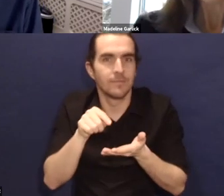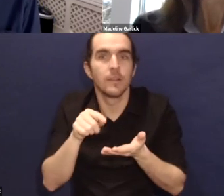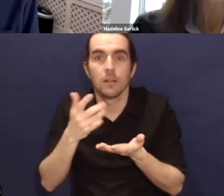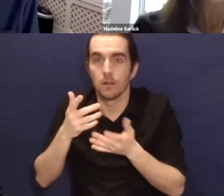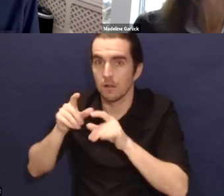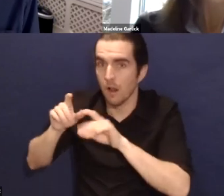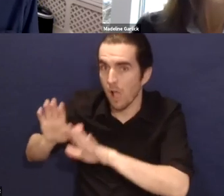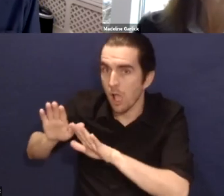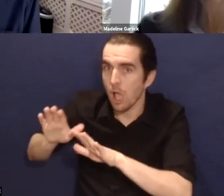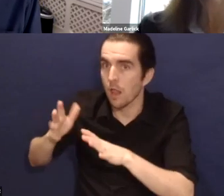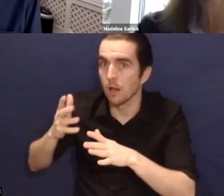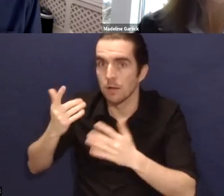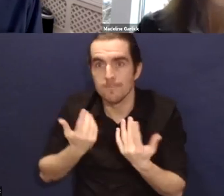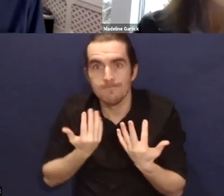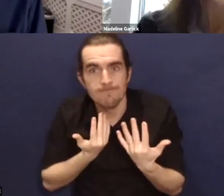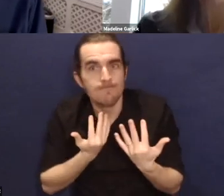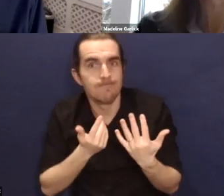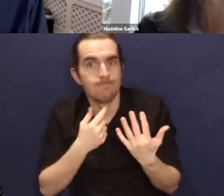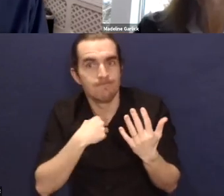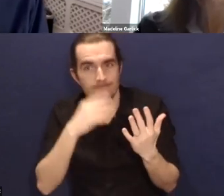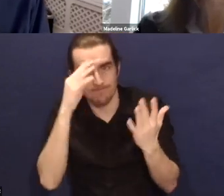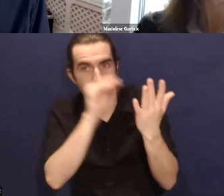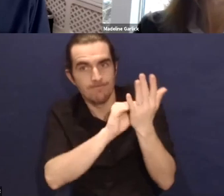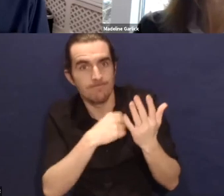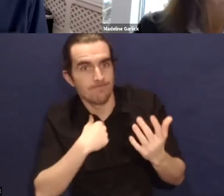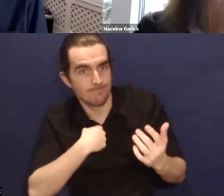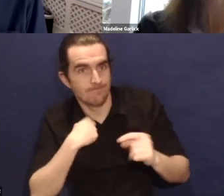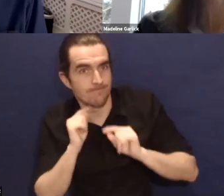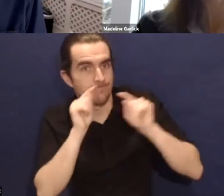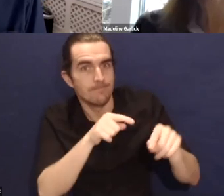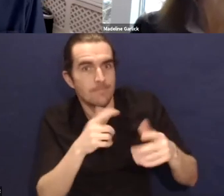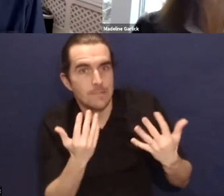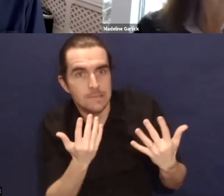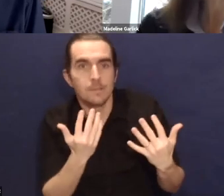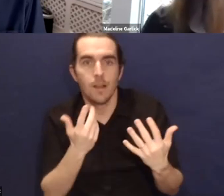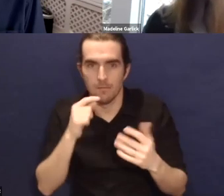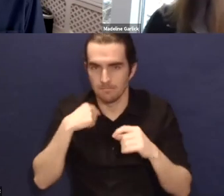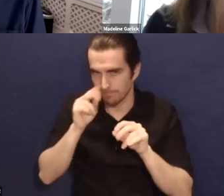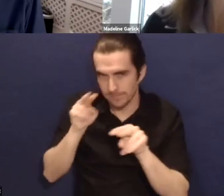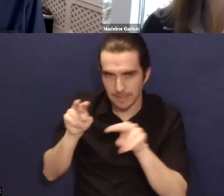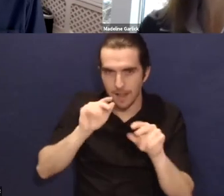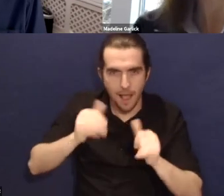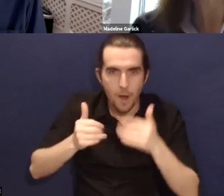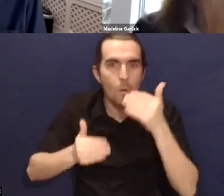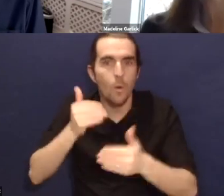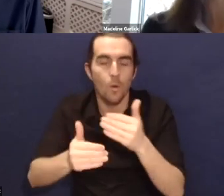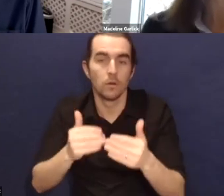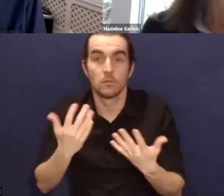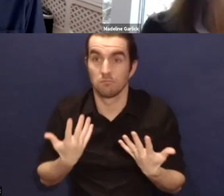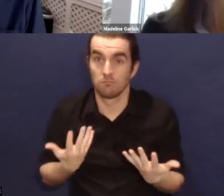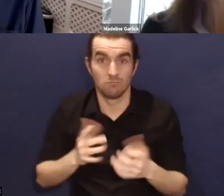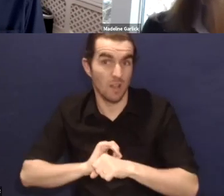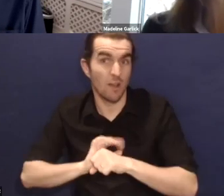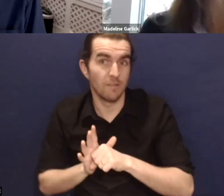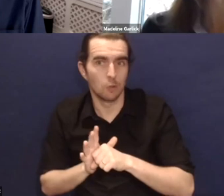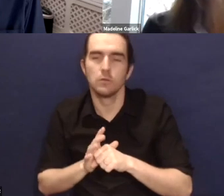can't afford to have backlogs mounting up further during this time, with the risk that people who have enormous potential and who have the